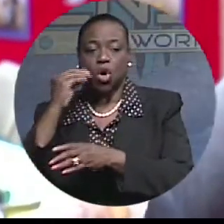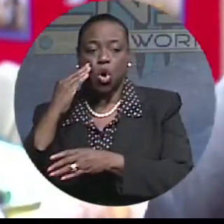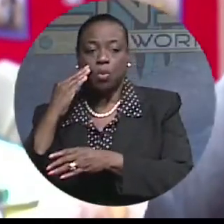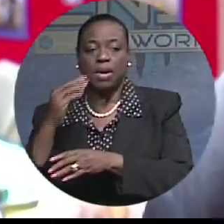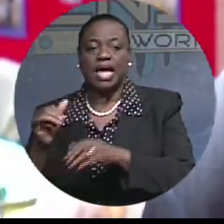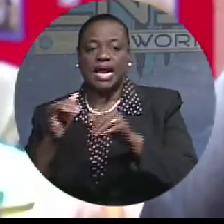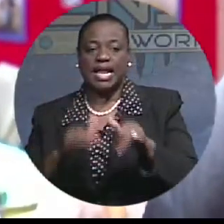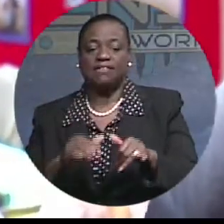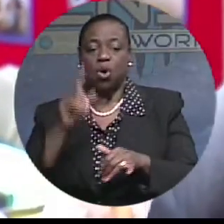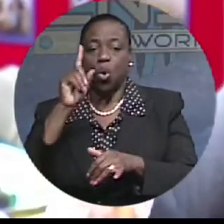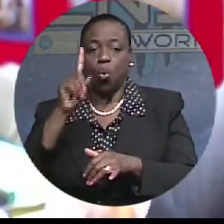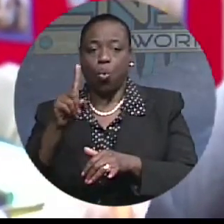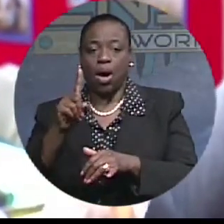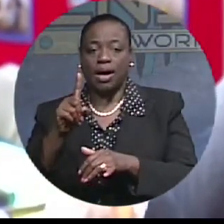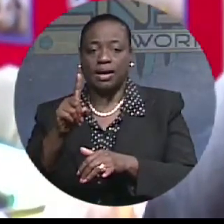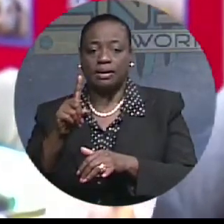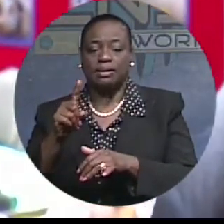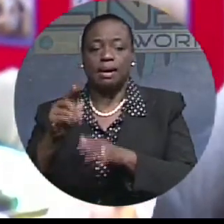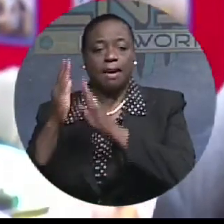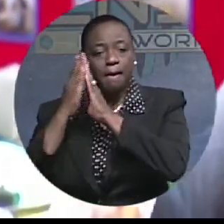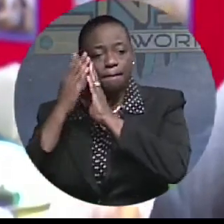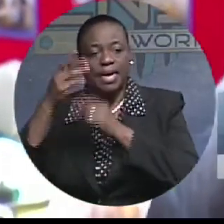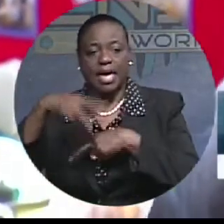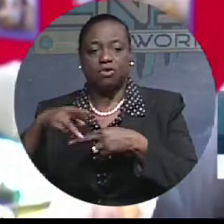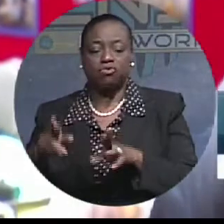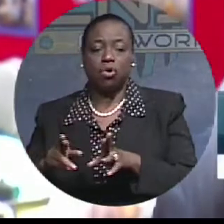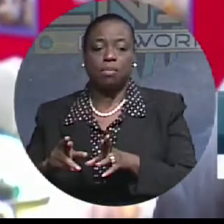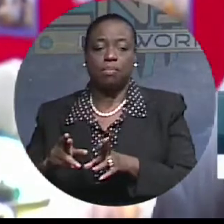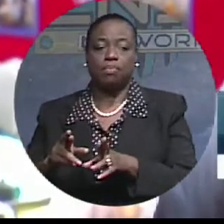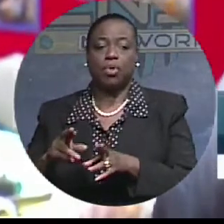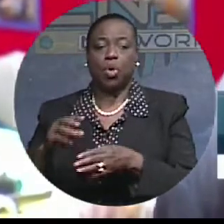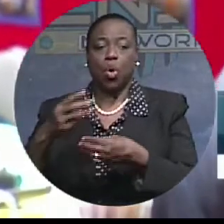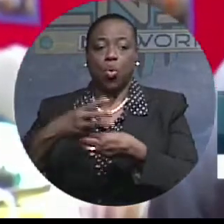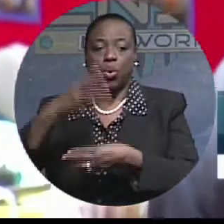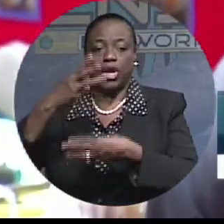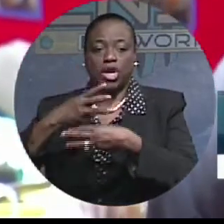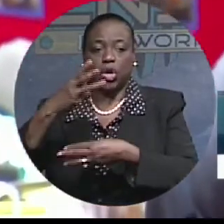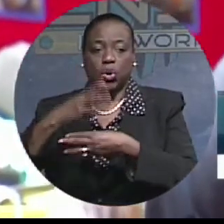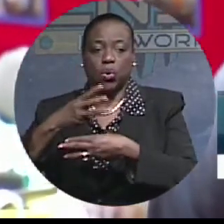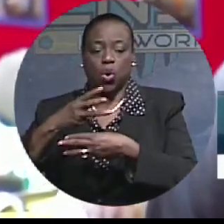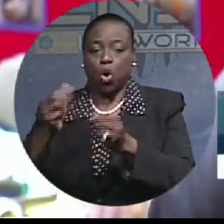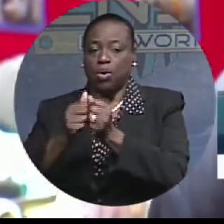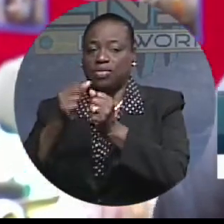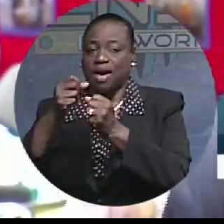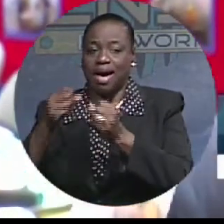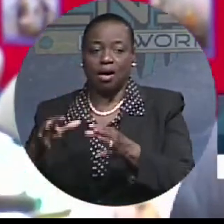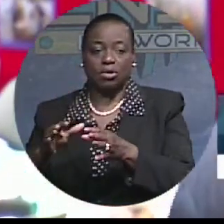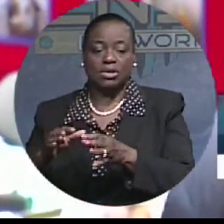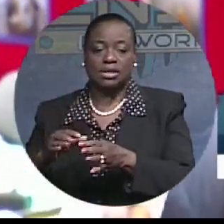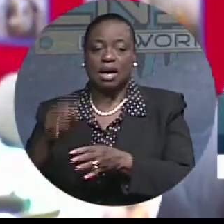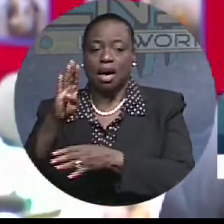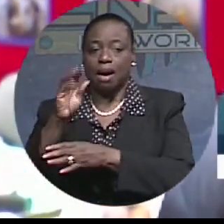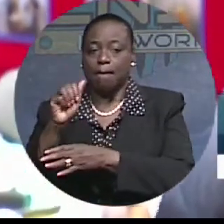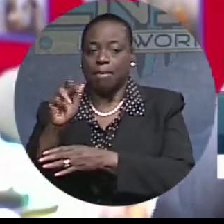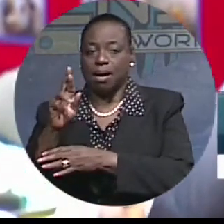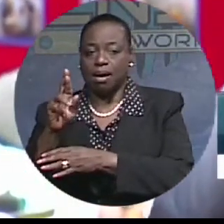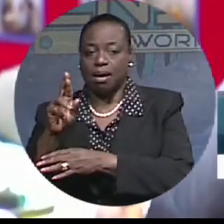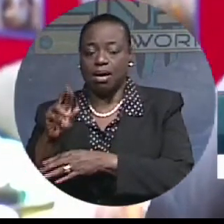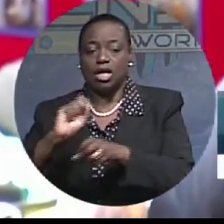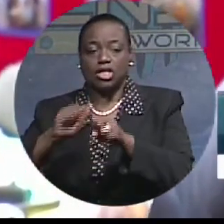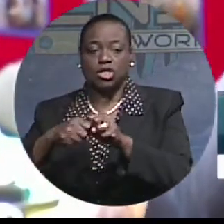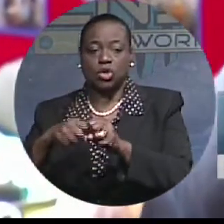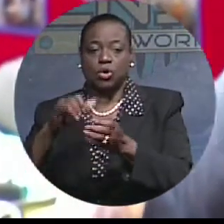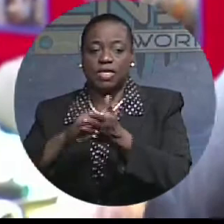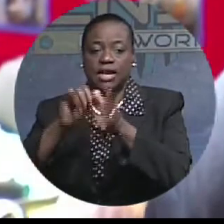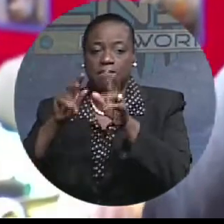with a hinge on your security bars, that in the event of a fire or any emergency, persons in that house